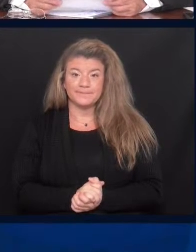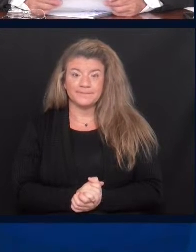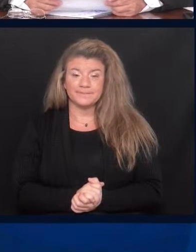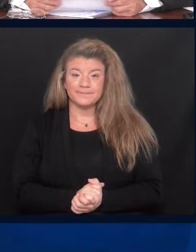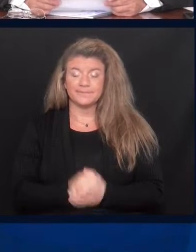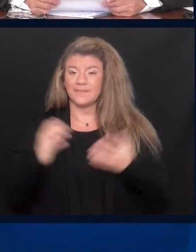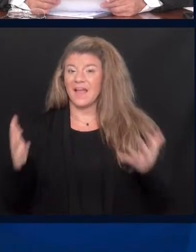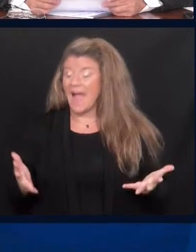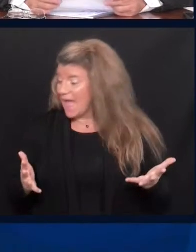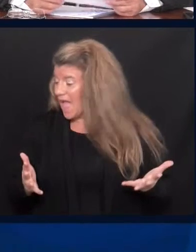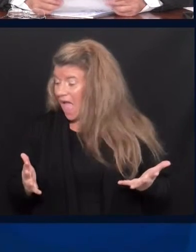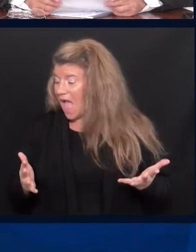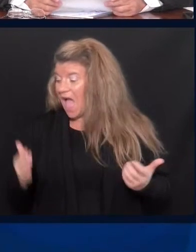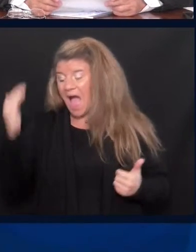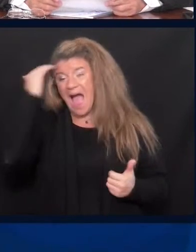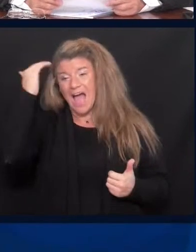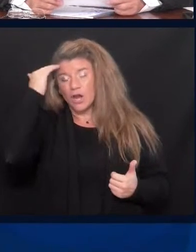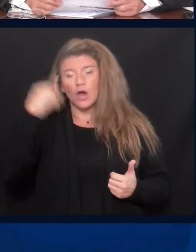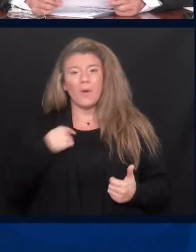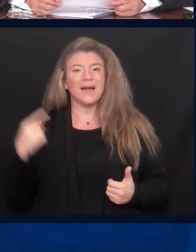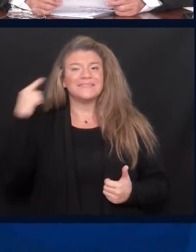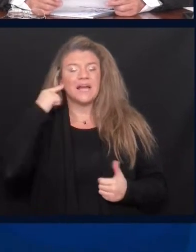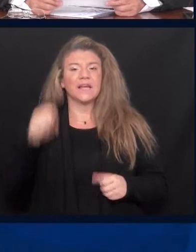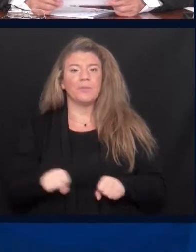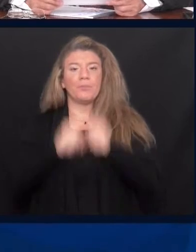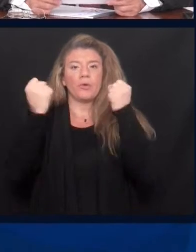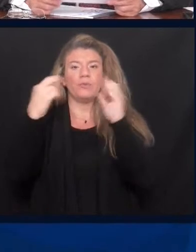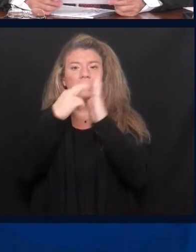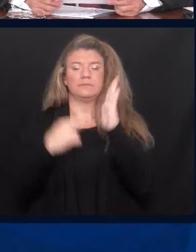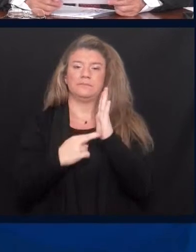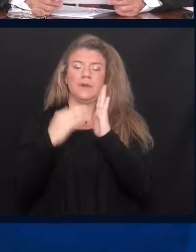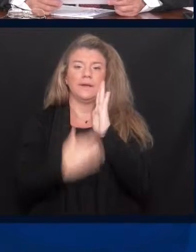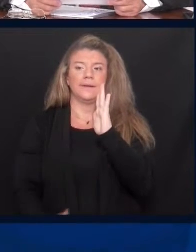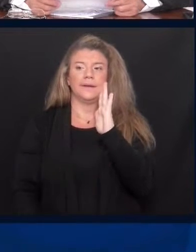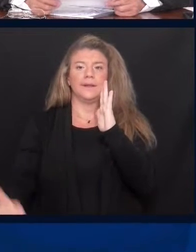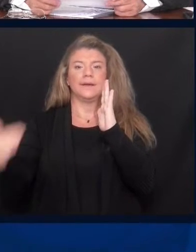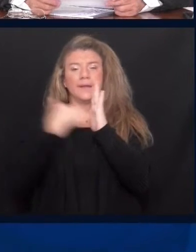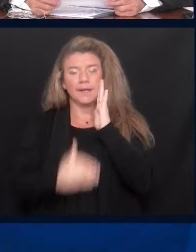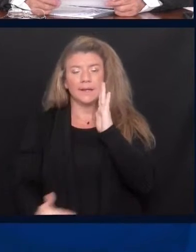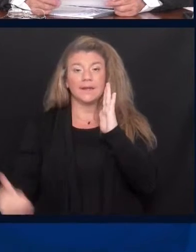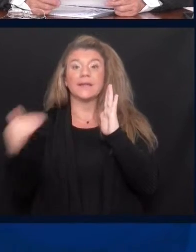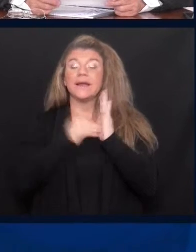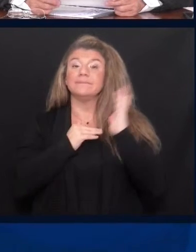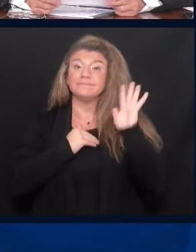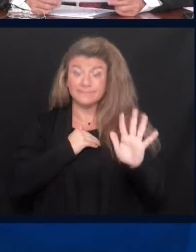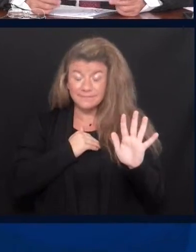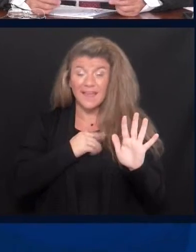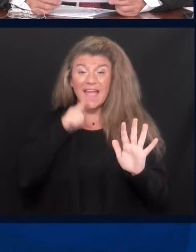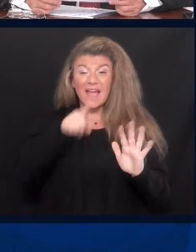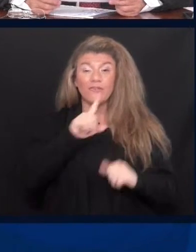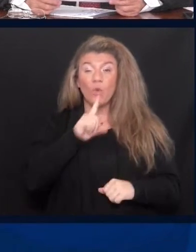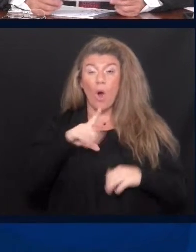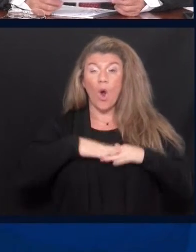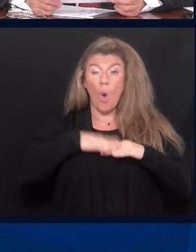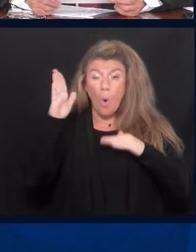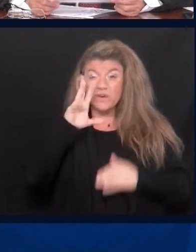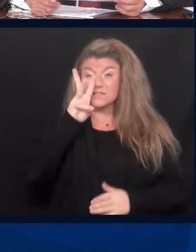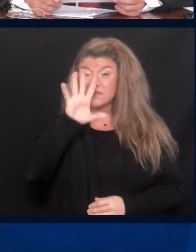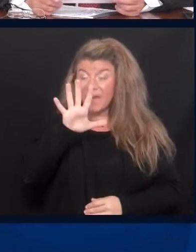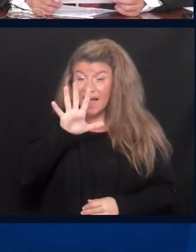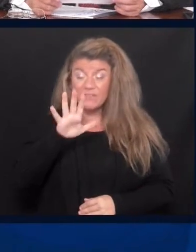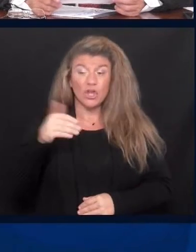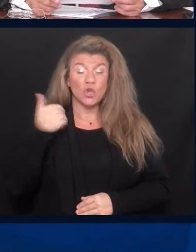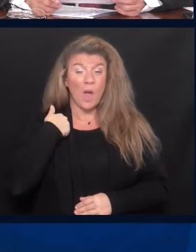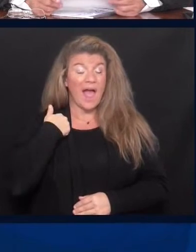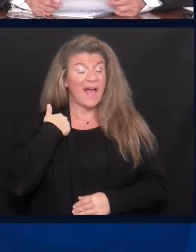Ooh, I sound like a broken record, but I can, I want to remind you again, especially if you're 65 and older and you have